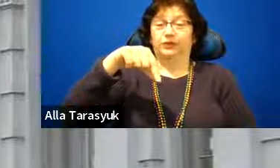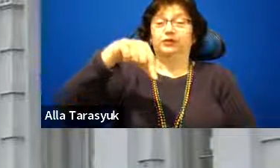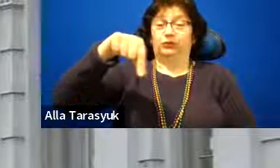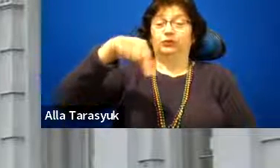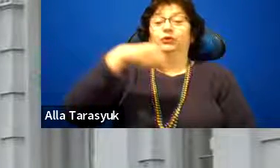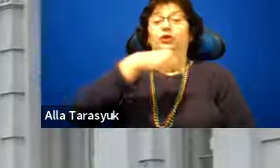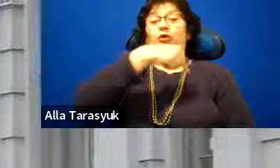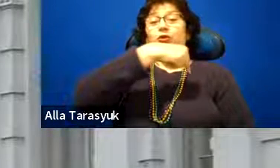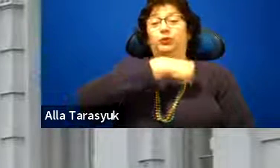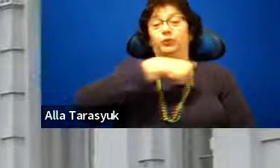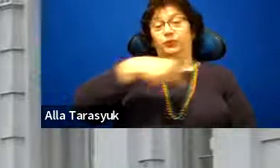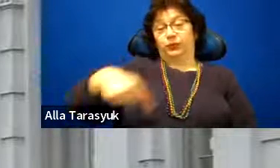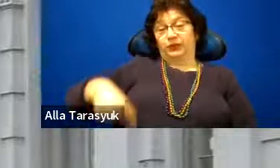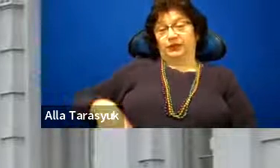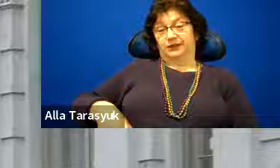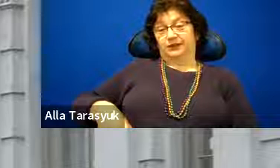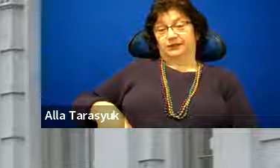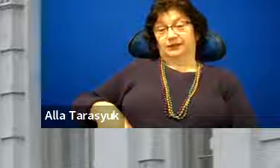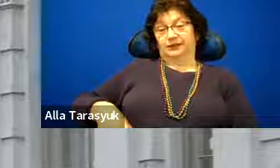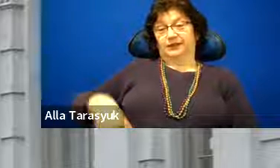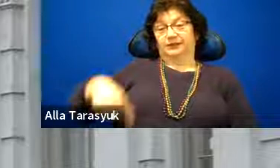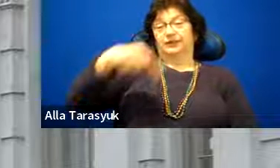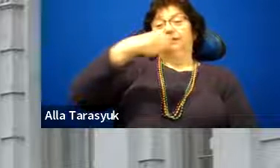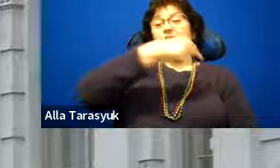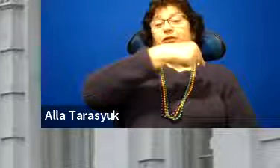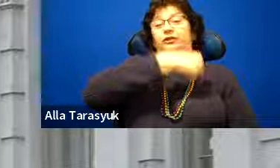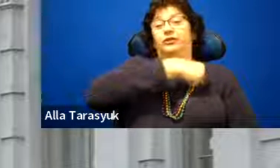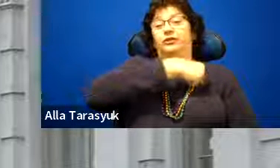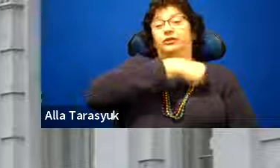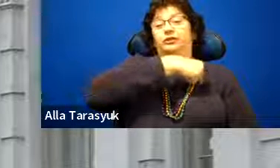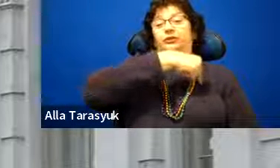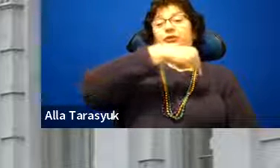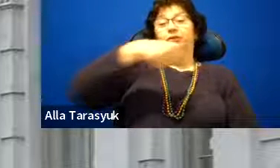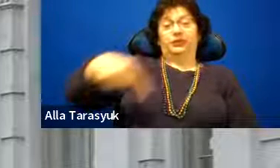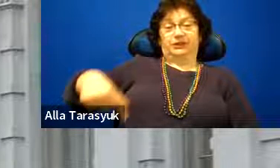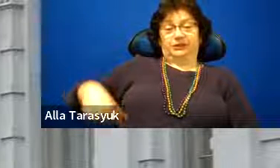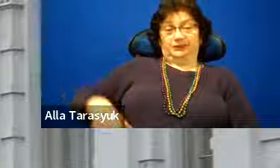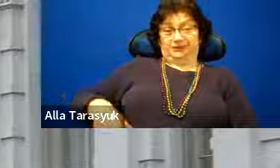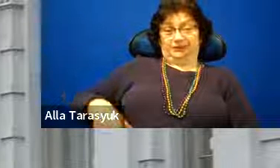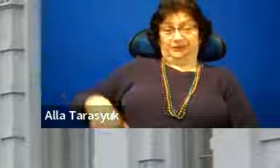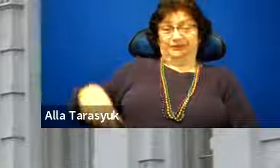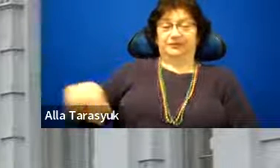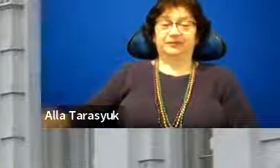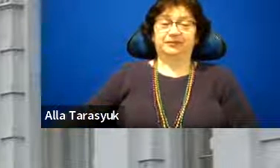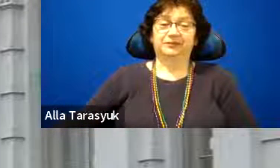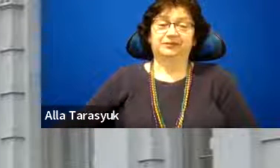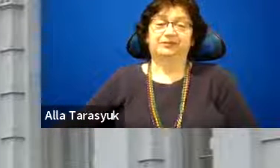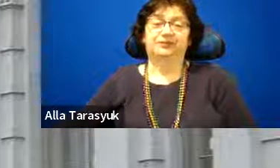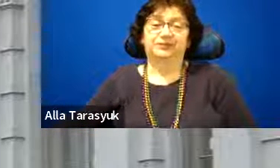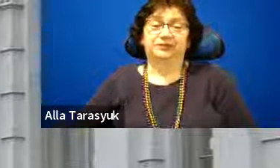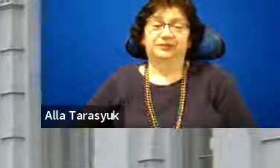Queen. You start with a Q, it's the same motion. You start at your opposite shoulder and come across diagonally,